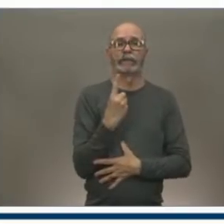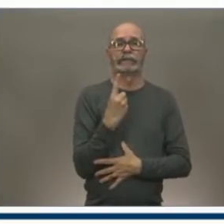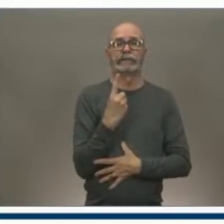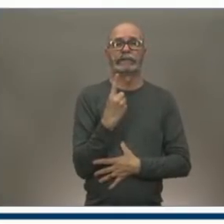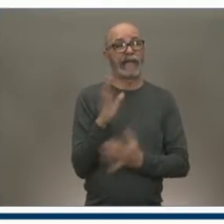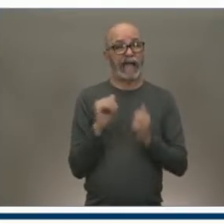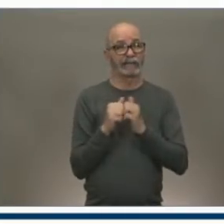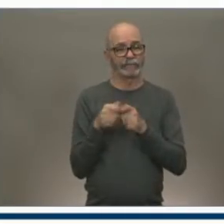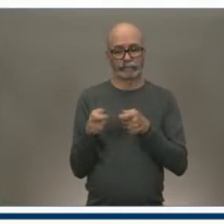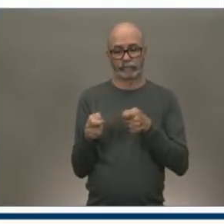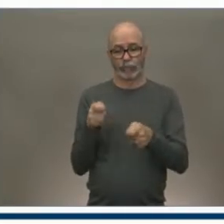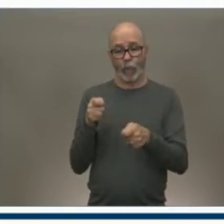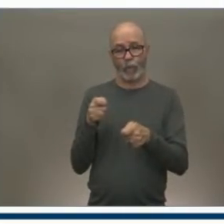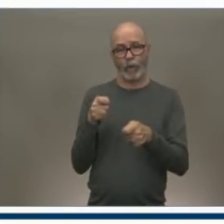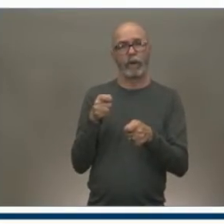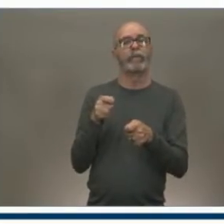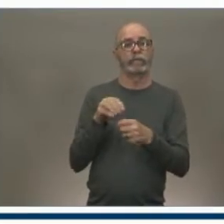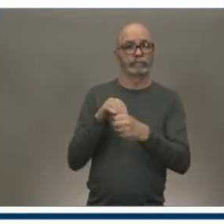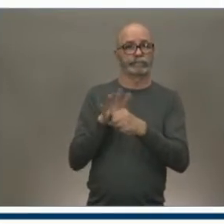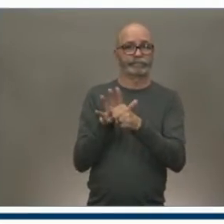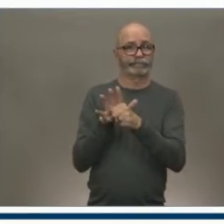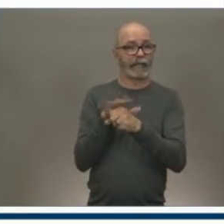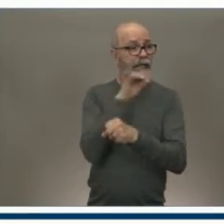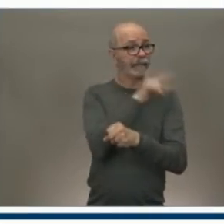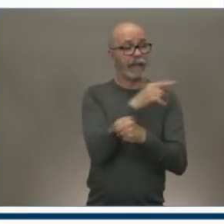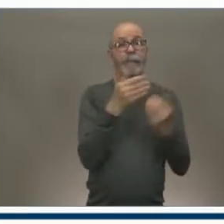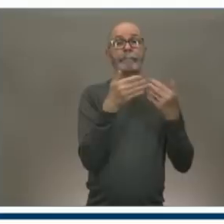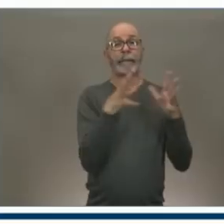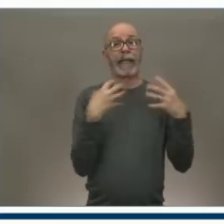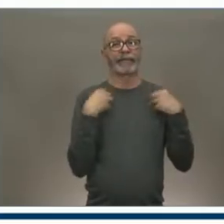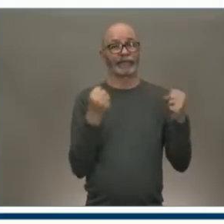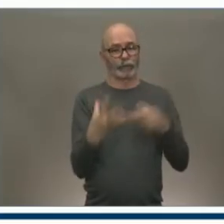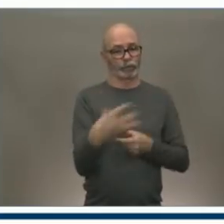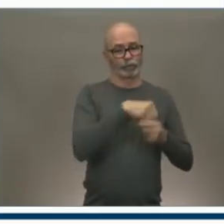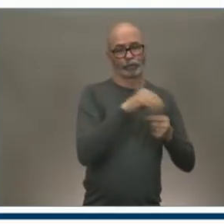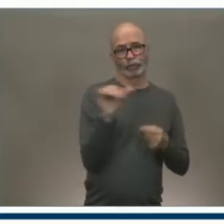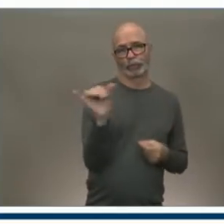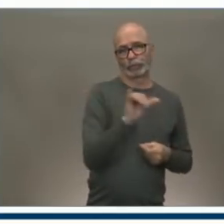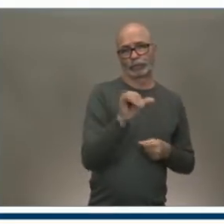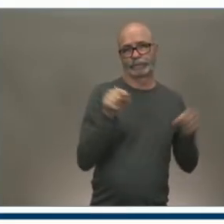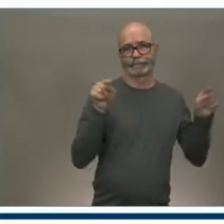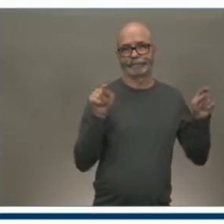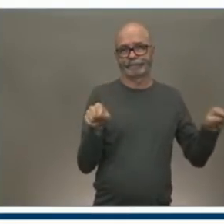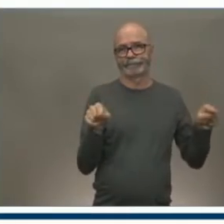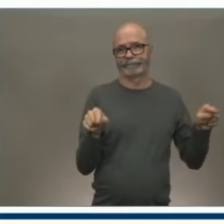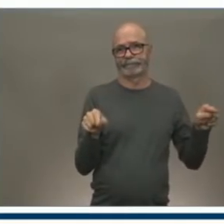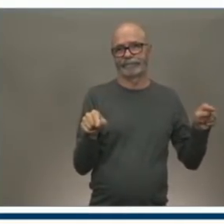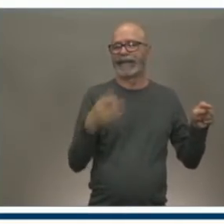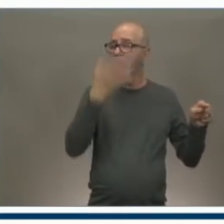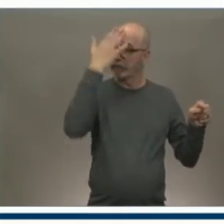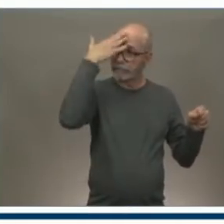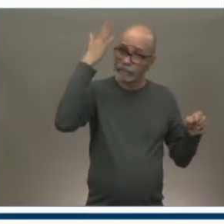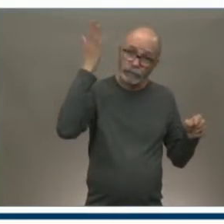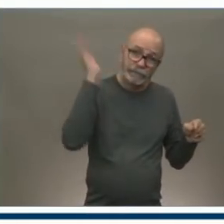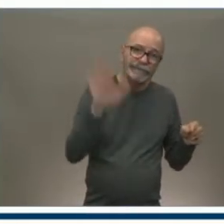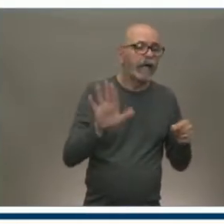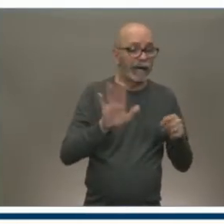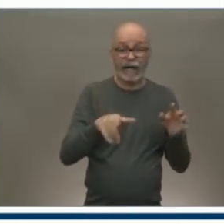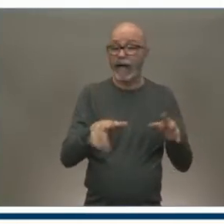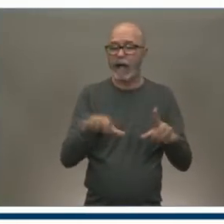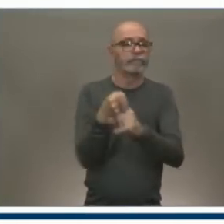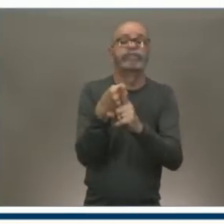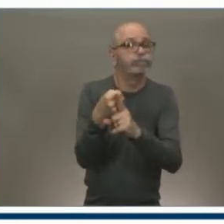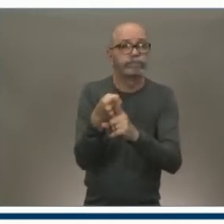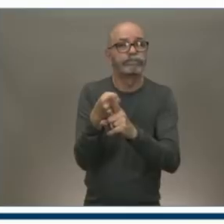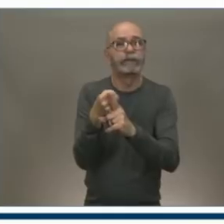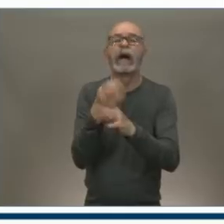will be a major part of that. But we're well aware of the impact this is having on on the tourism